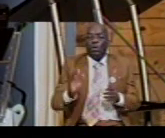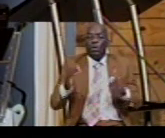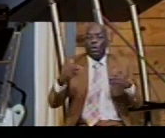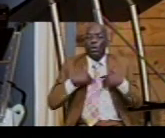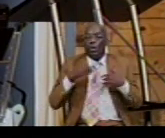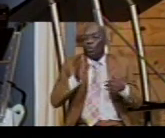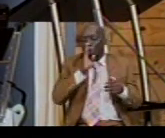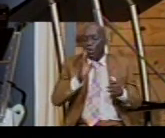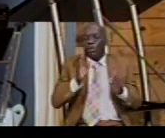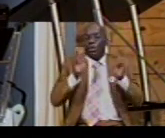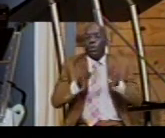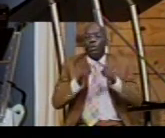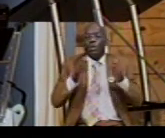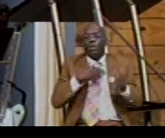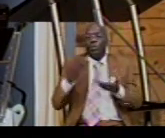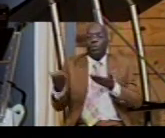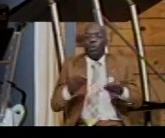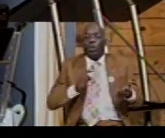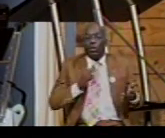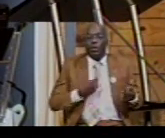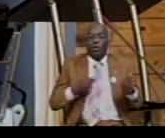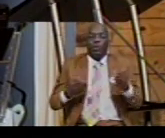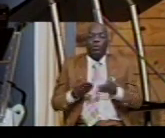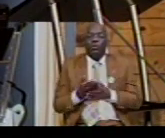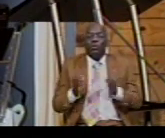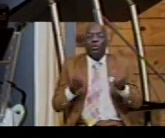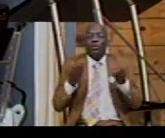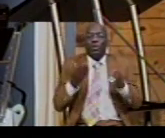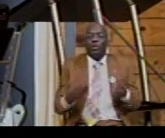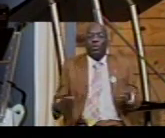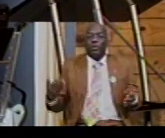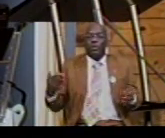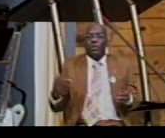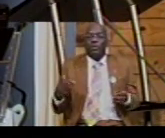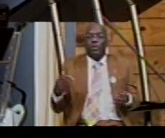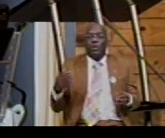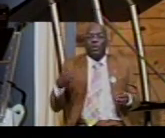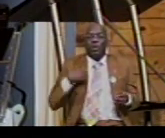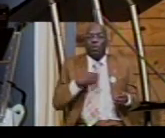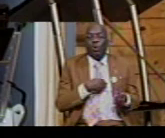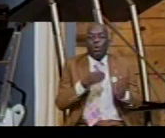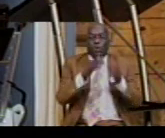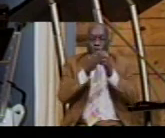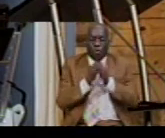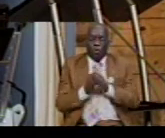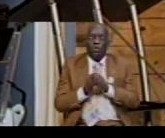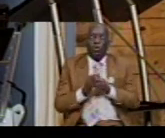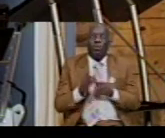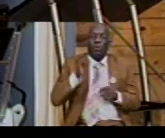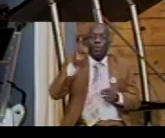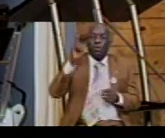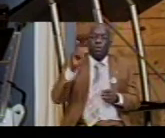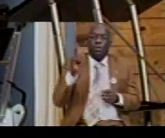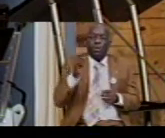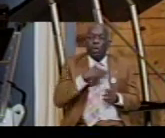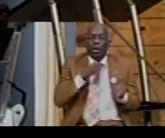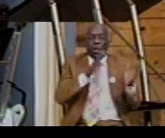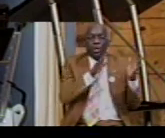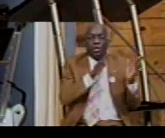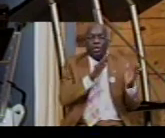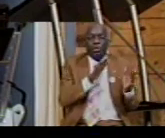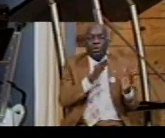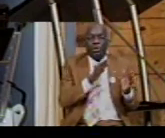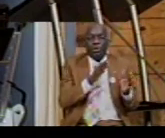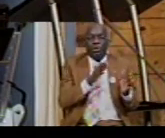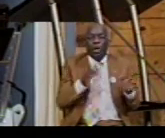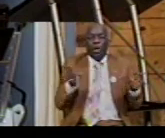things. Be thankful with me tonight and worship him. Expect that breakthrough. As Dr. Kumuyi